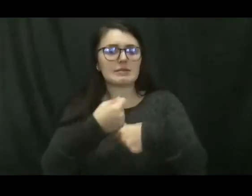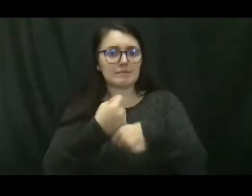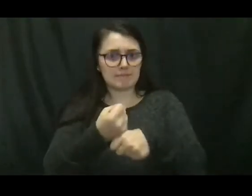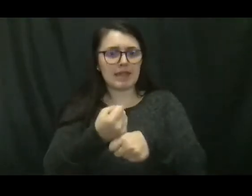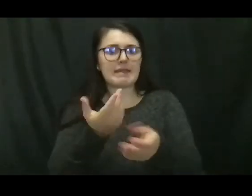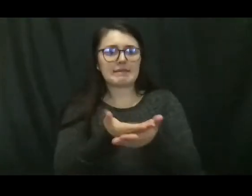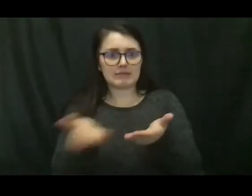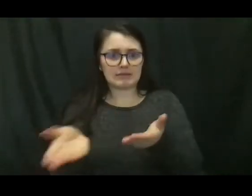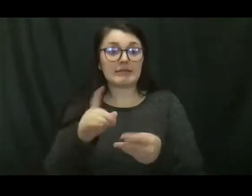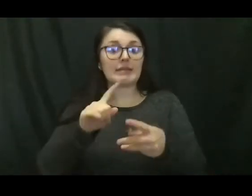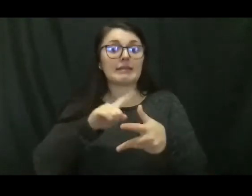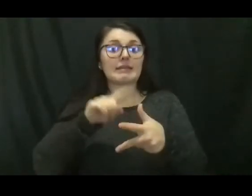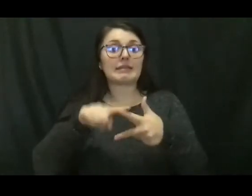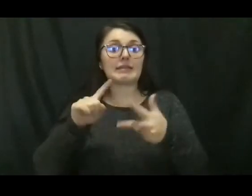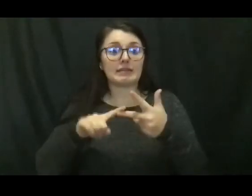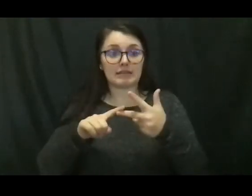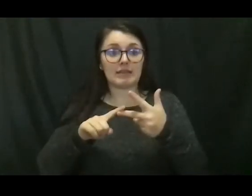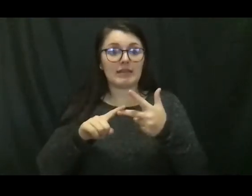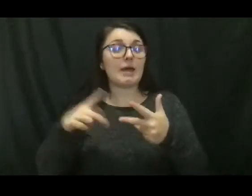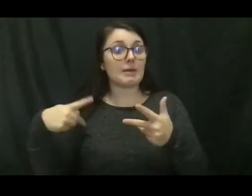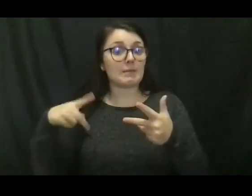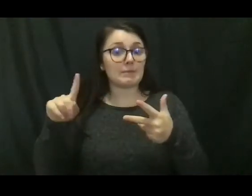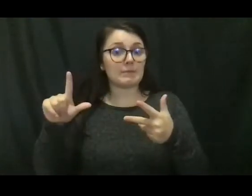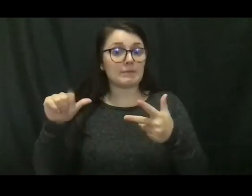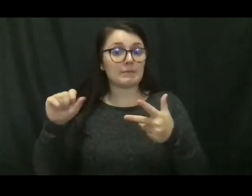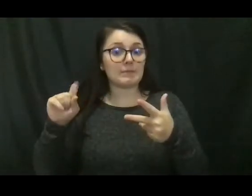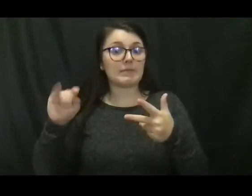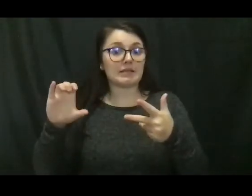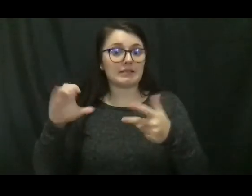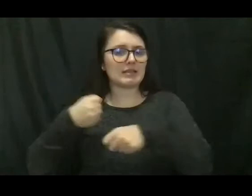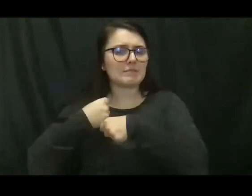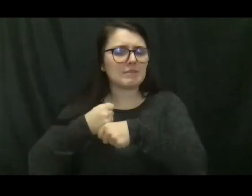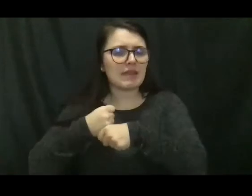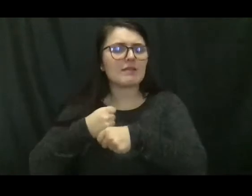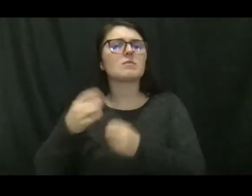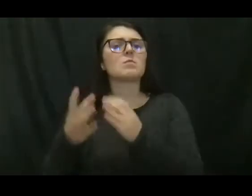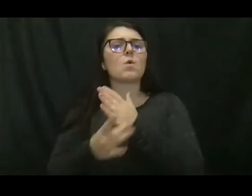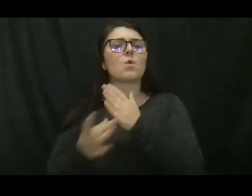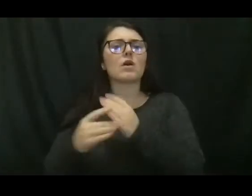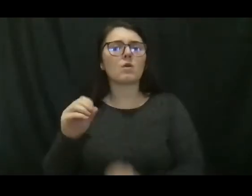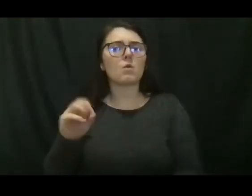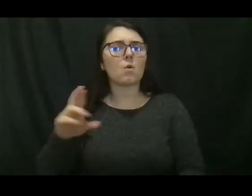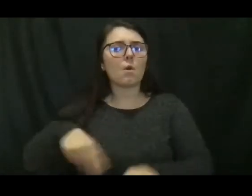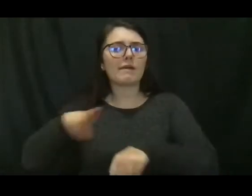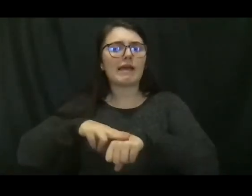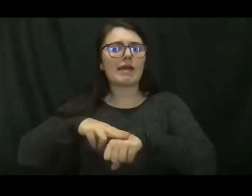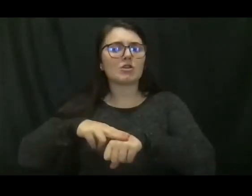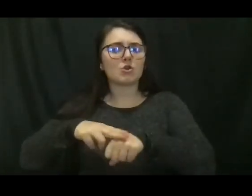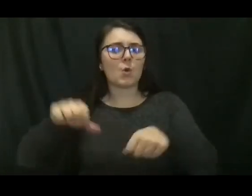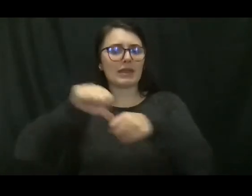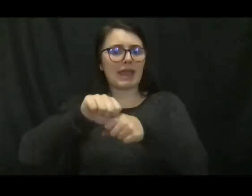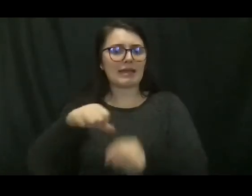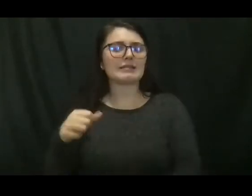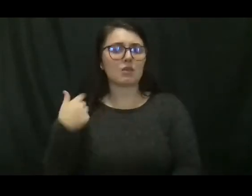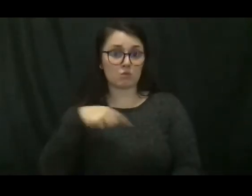stuff. We also use, plastic is actually made out of oil or natural gas. And so we have to take that from the